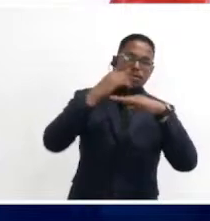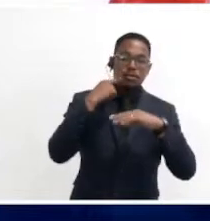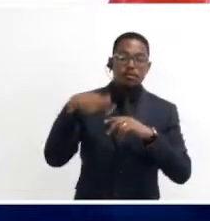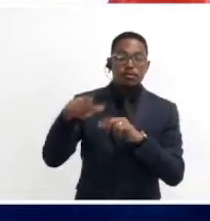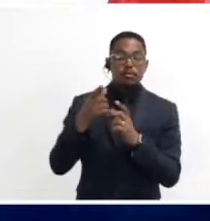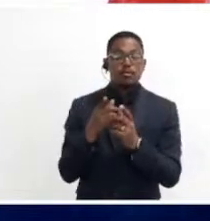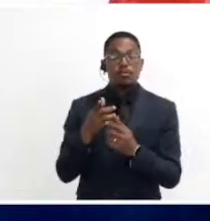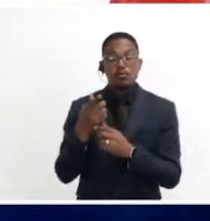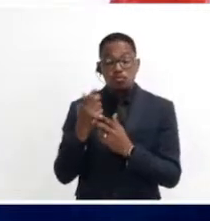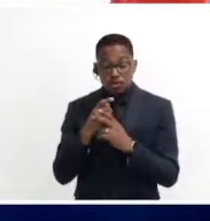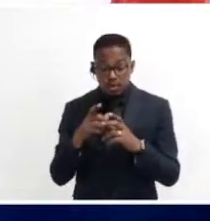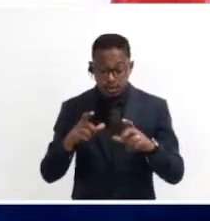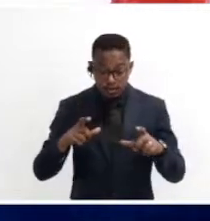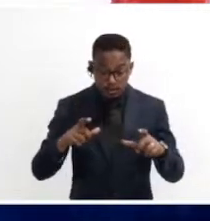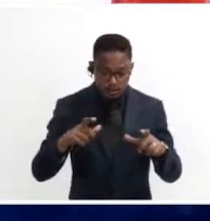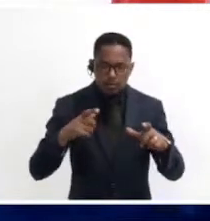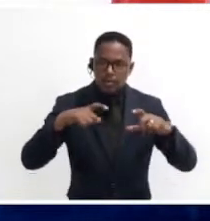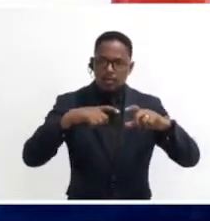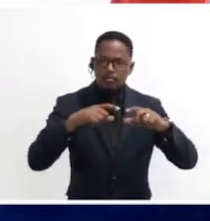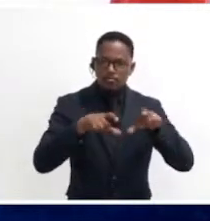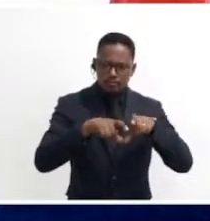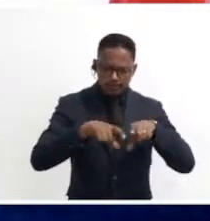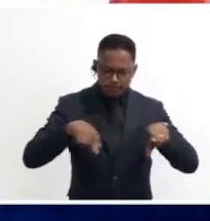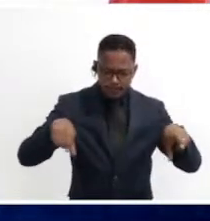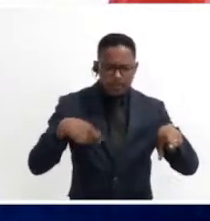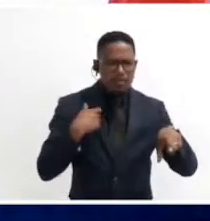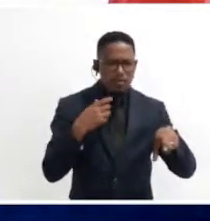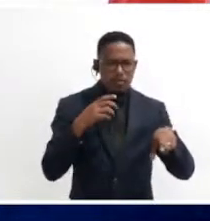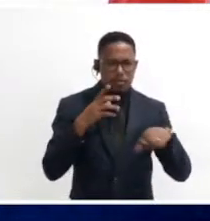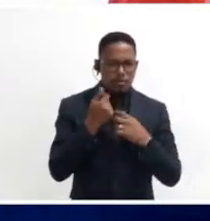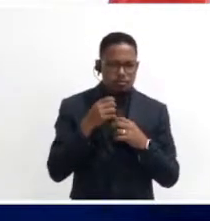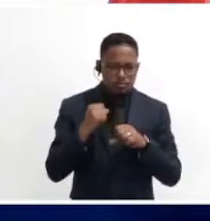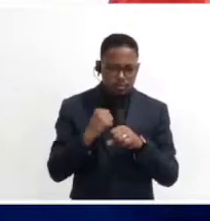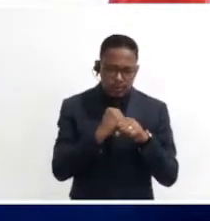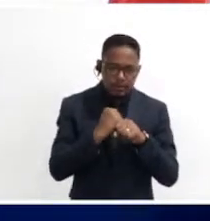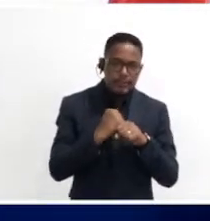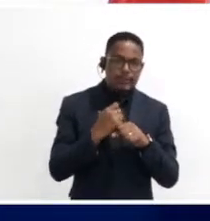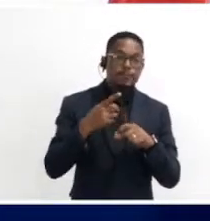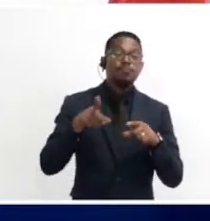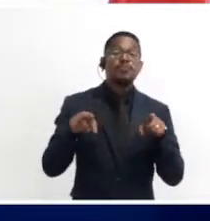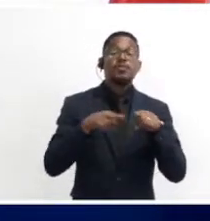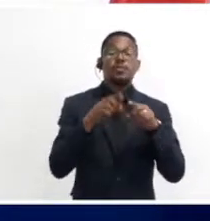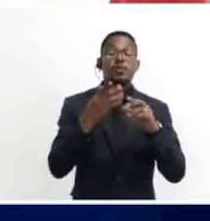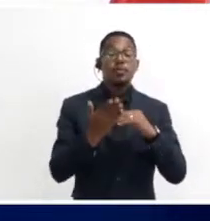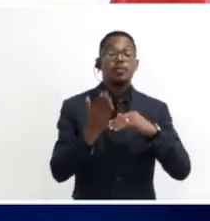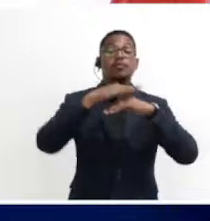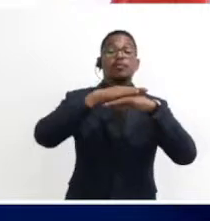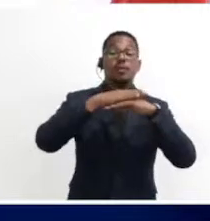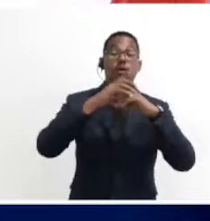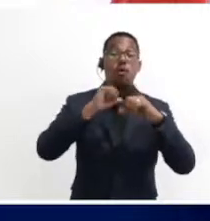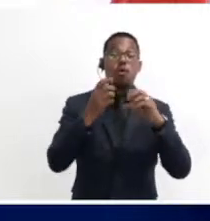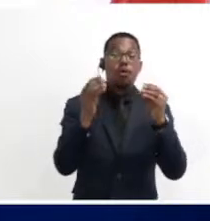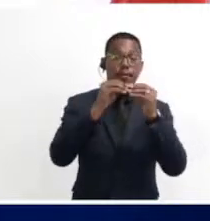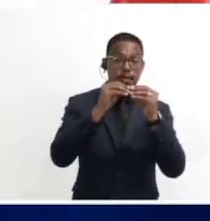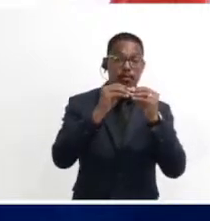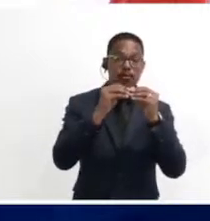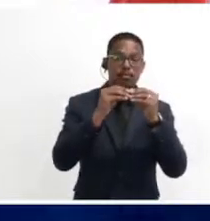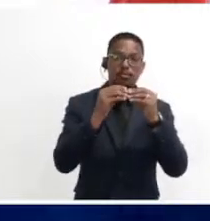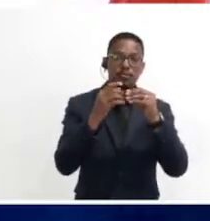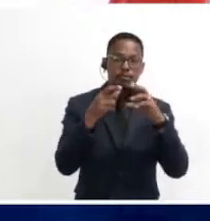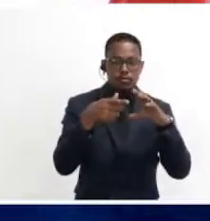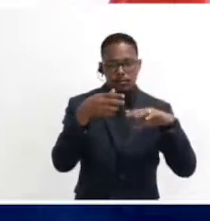mask, etch off the seed layer, and you're left with what either a trace or, in this case, a bump.